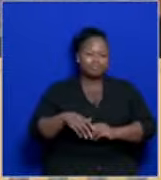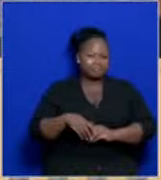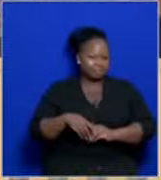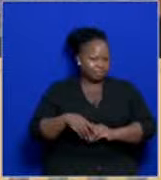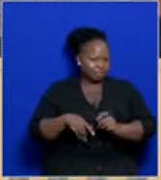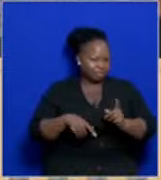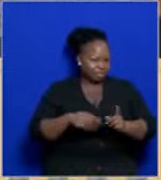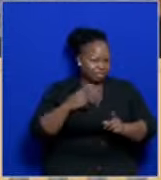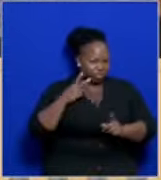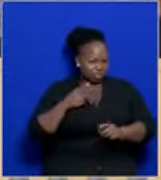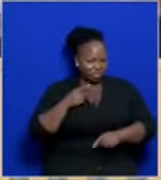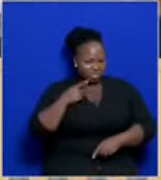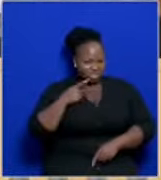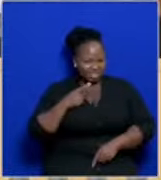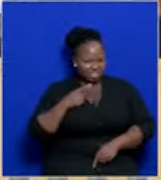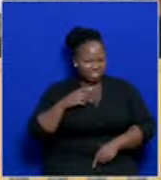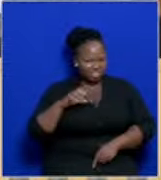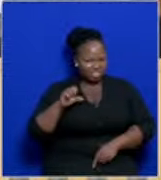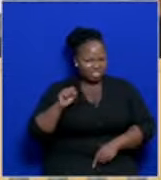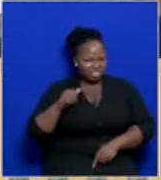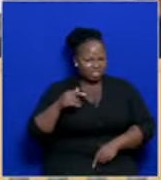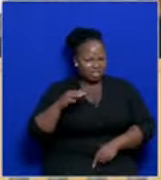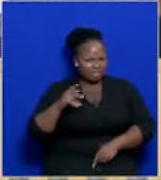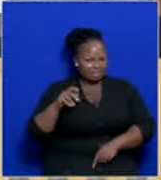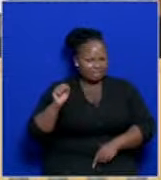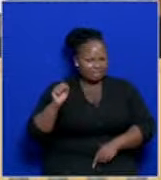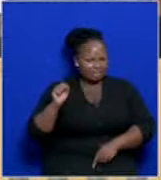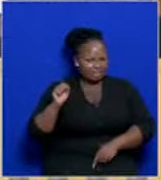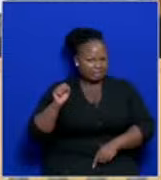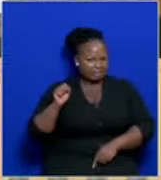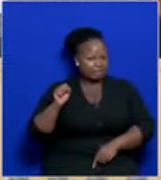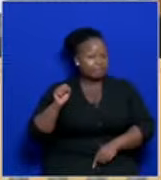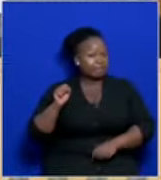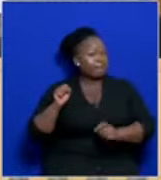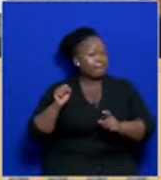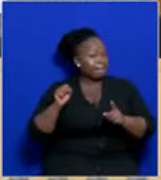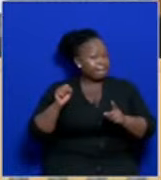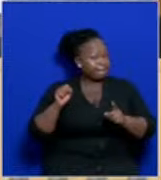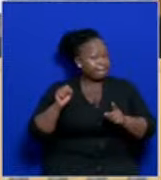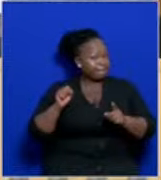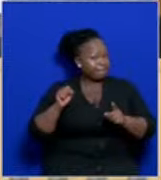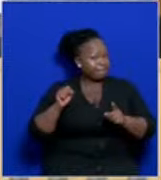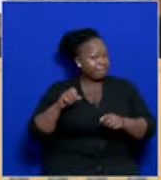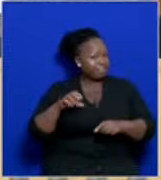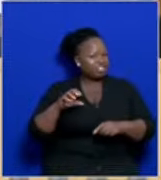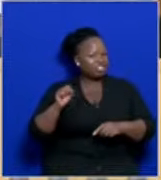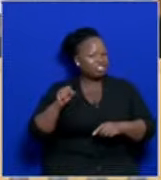Shanks. I see that you refer to him as Shanks.